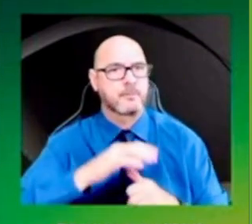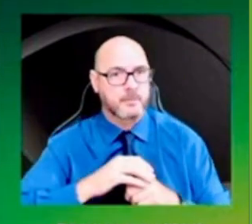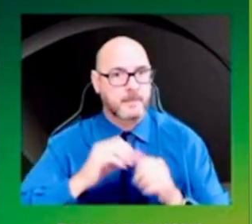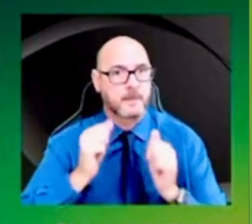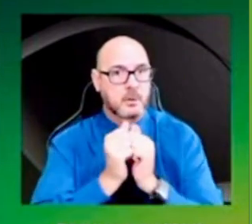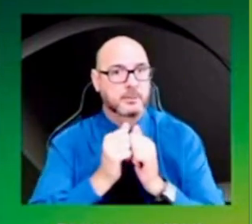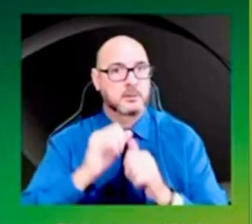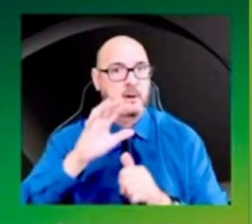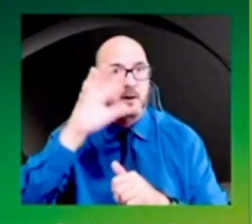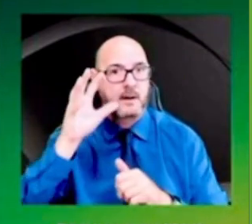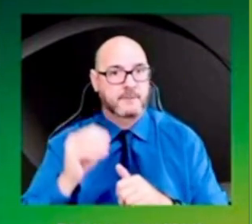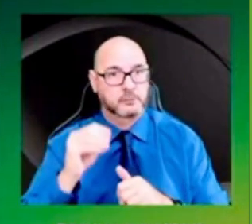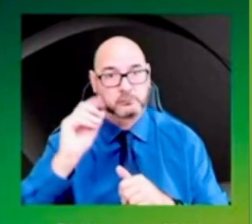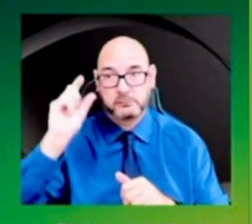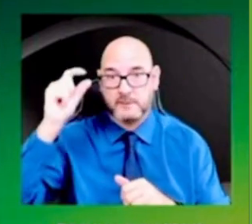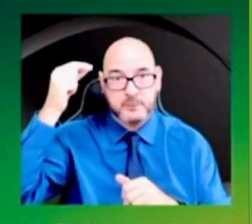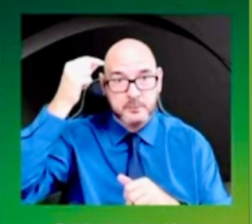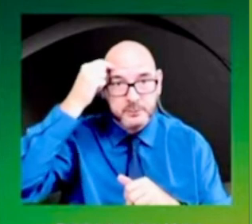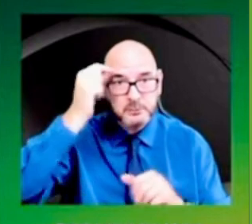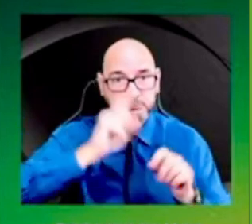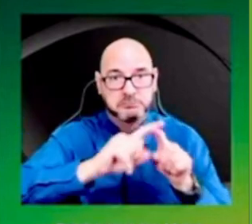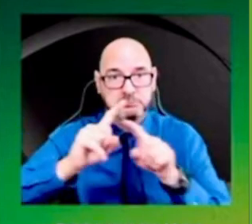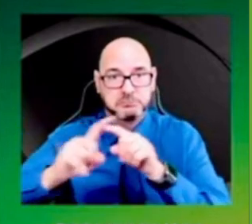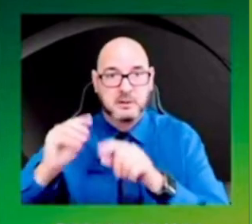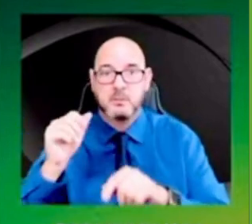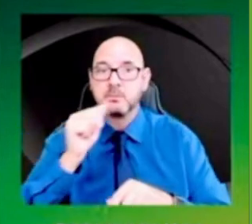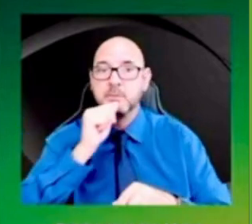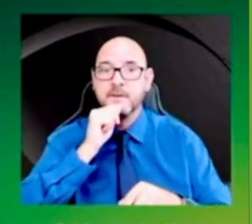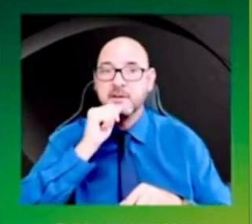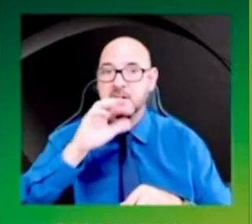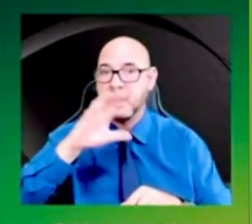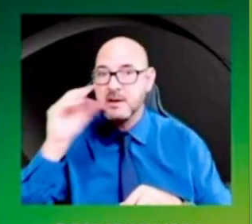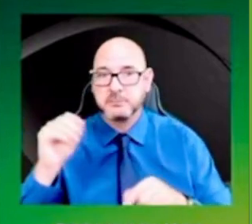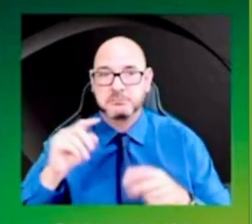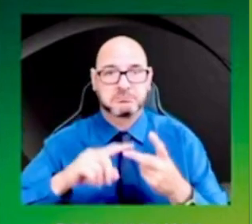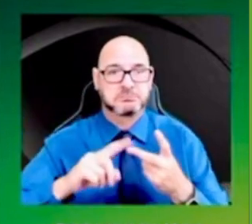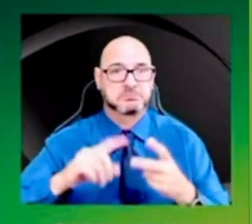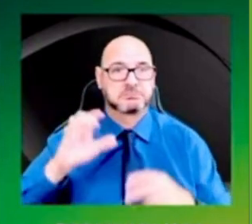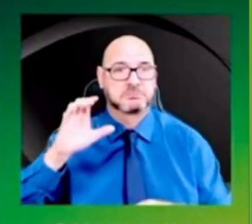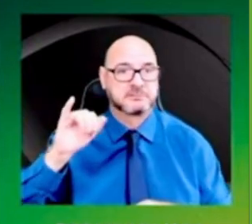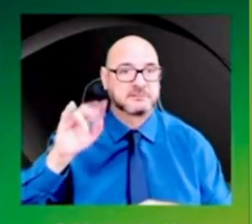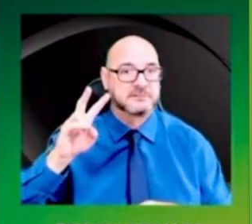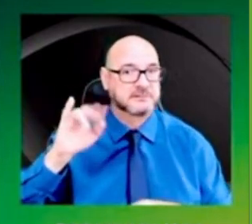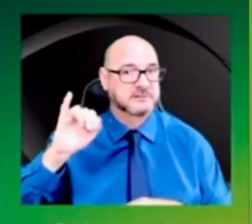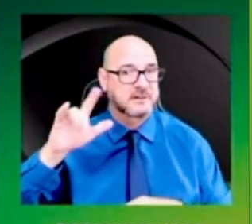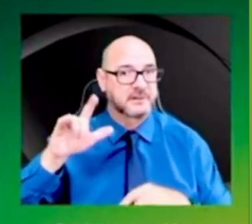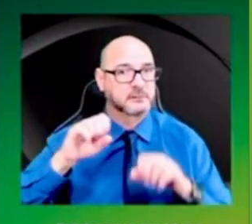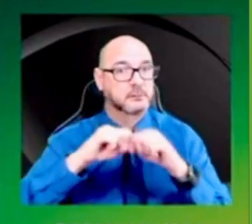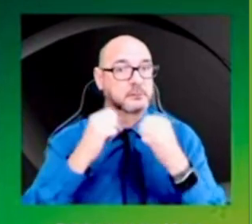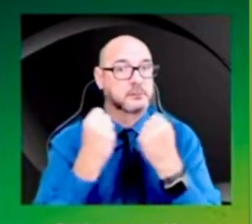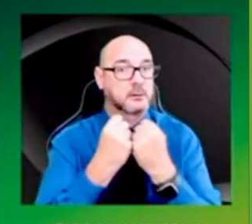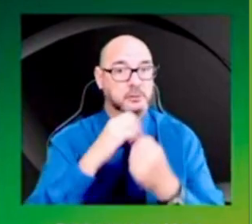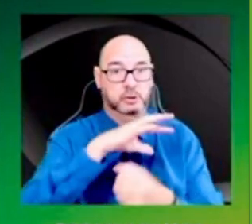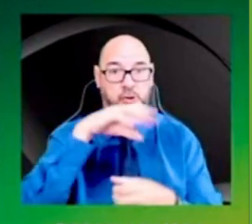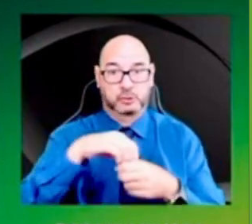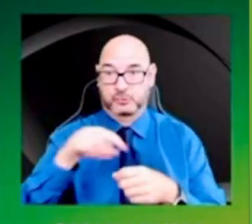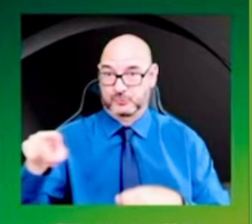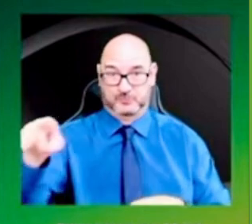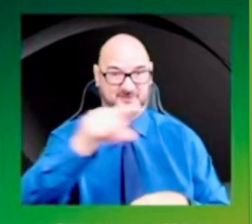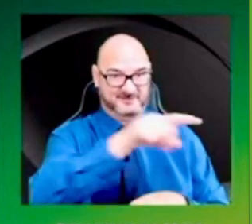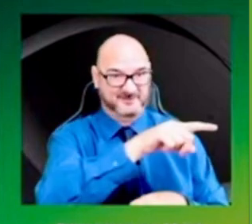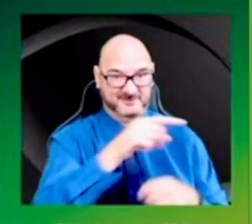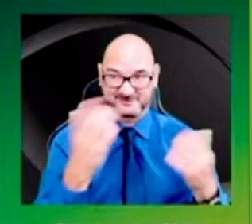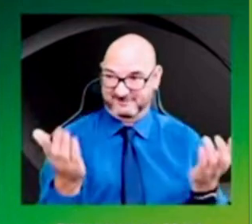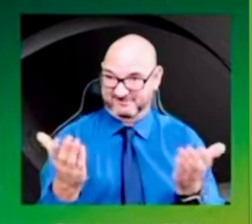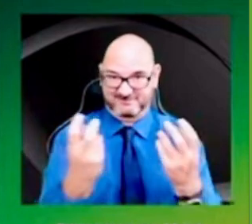with the private sector, and civil society, including all of you at this table. On this trip, I have worked